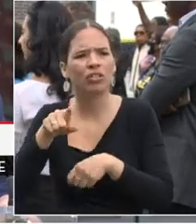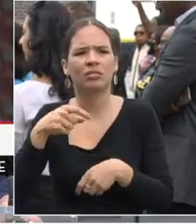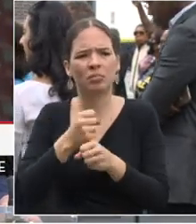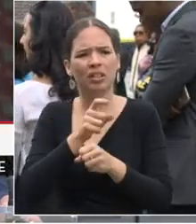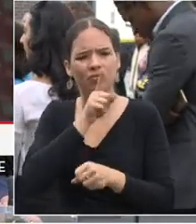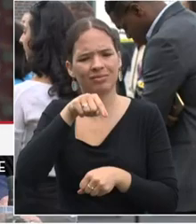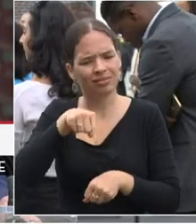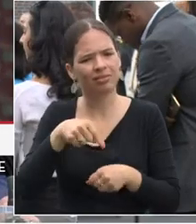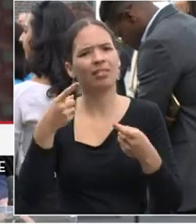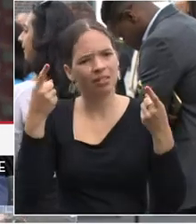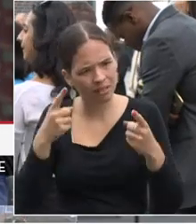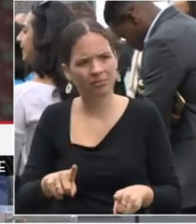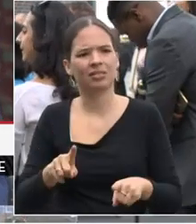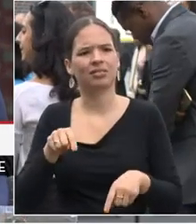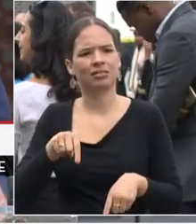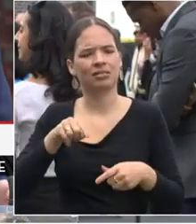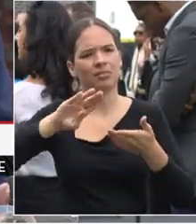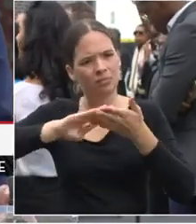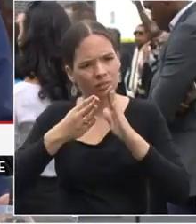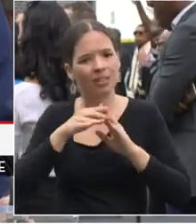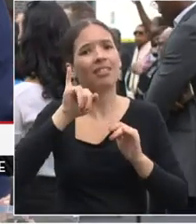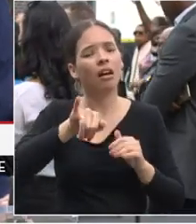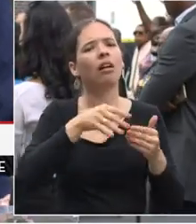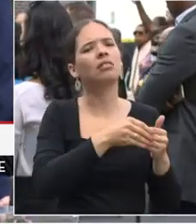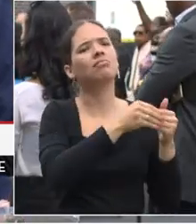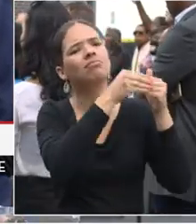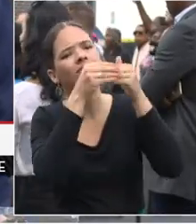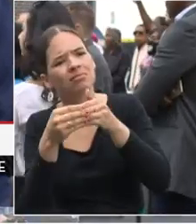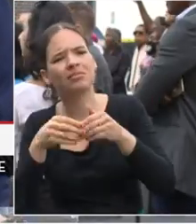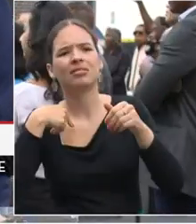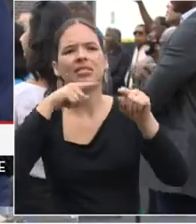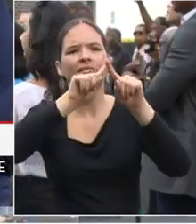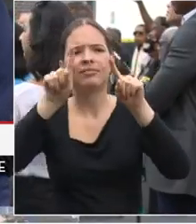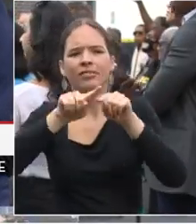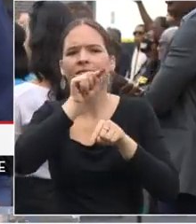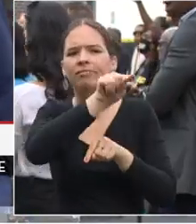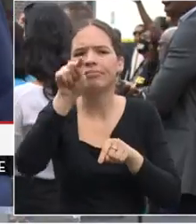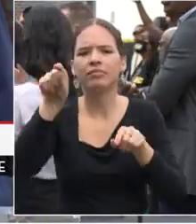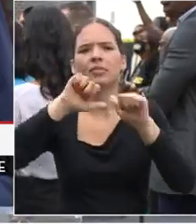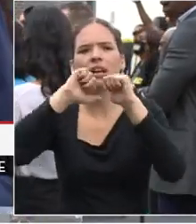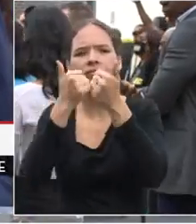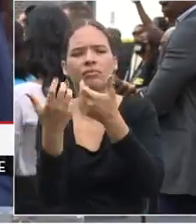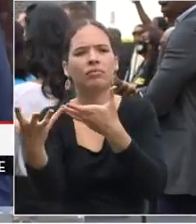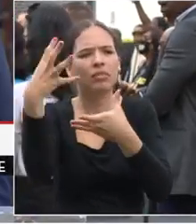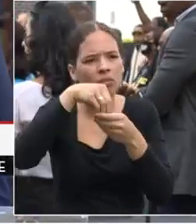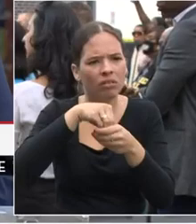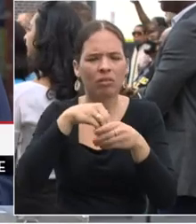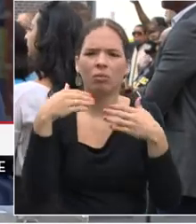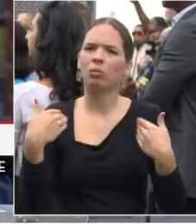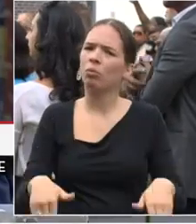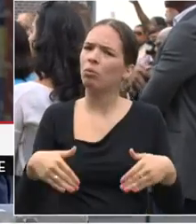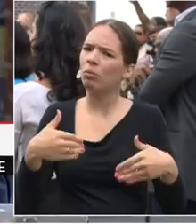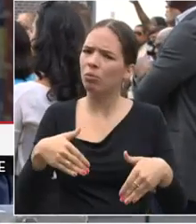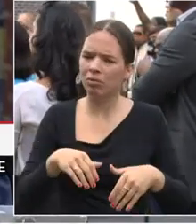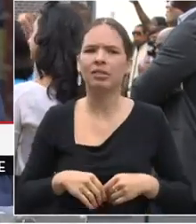community leaders and the various agencies who worked with us to make this happen. Earl, where are you?